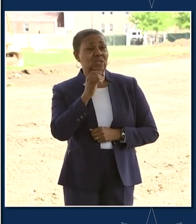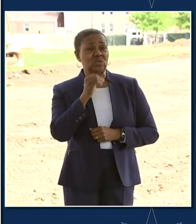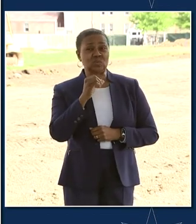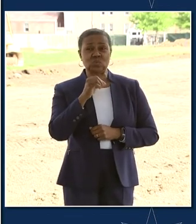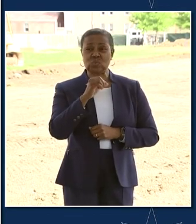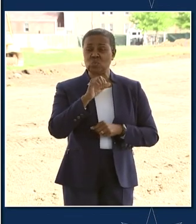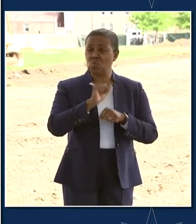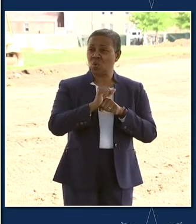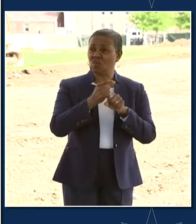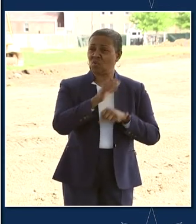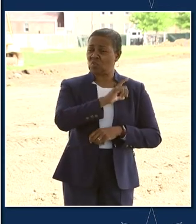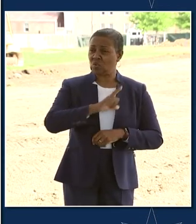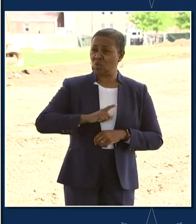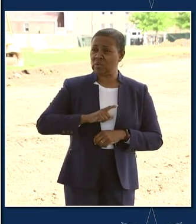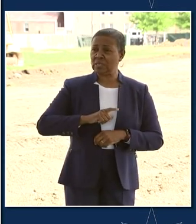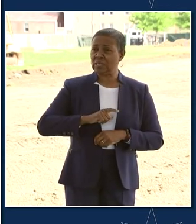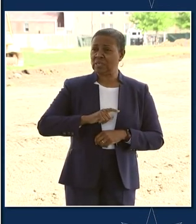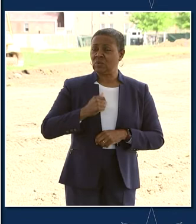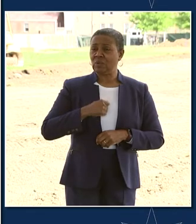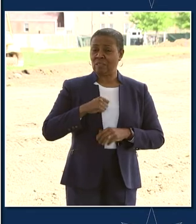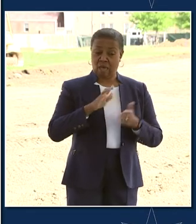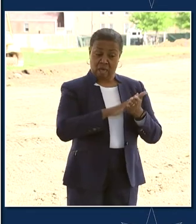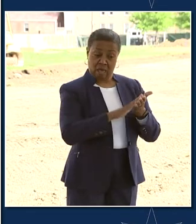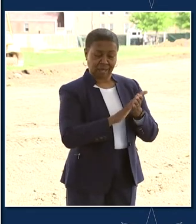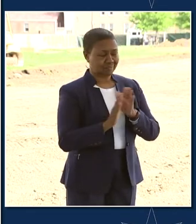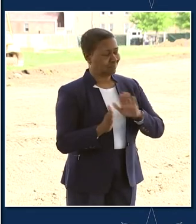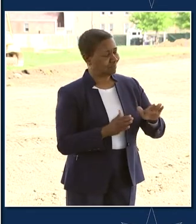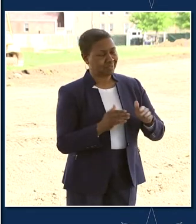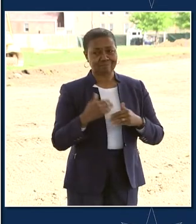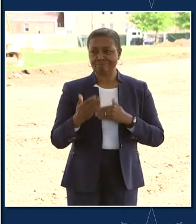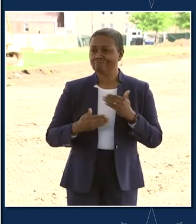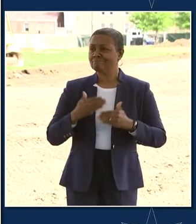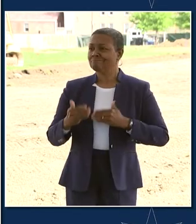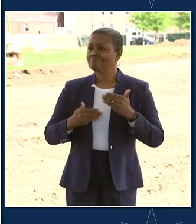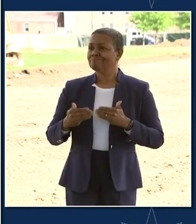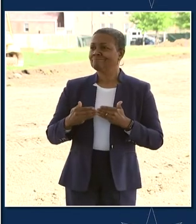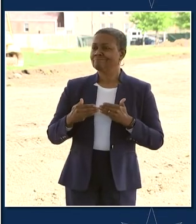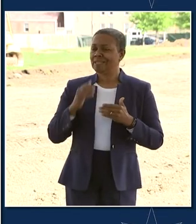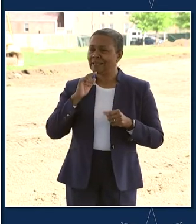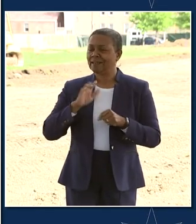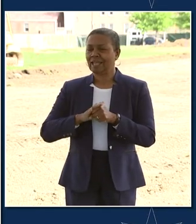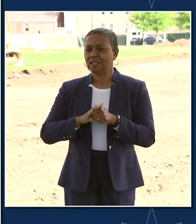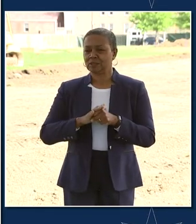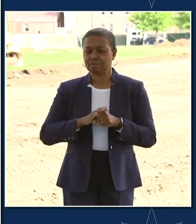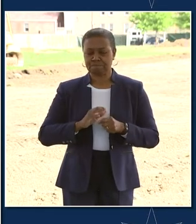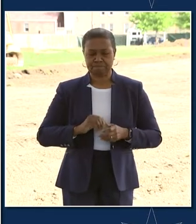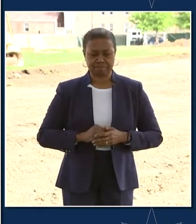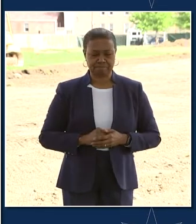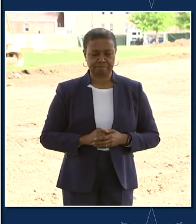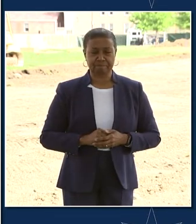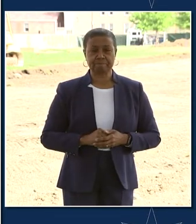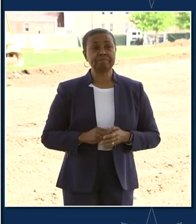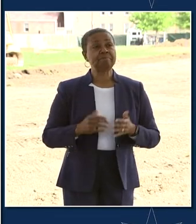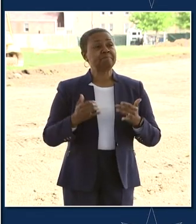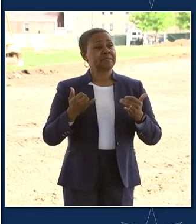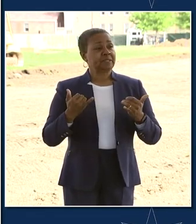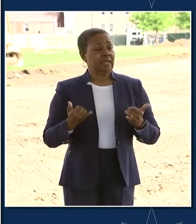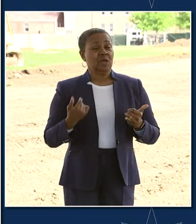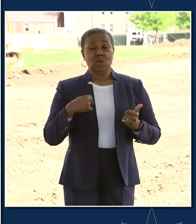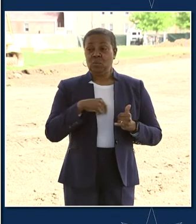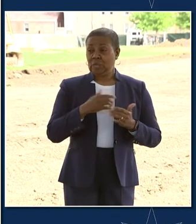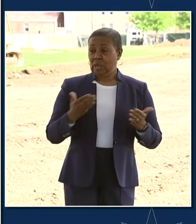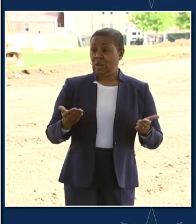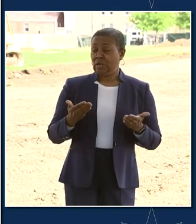work without fanfare, but with selflessness and dedication. And today, we are